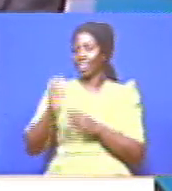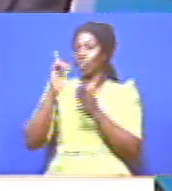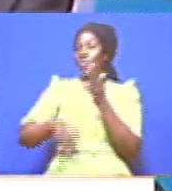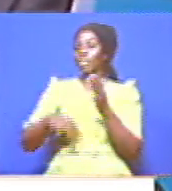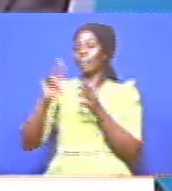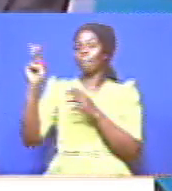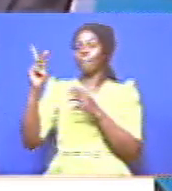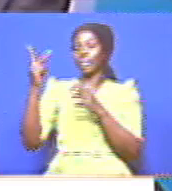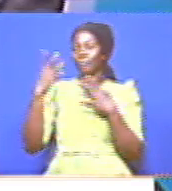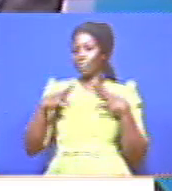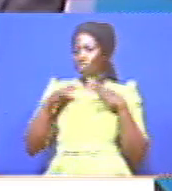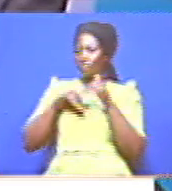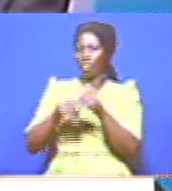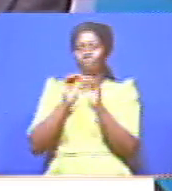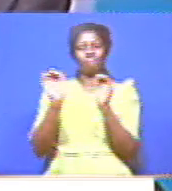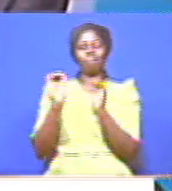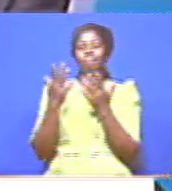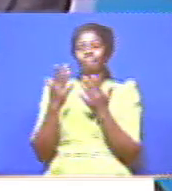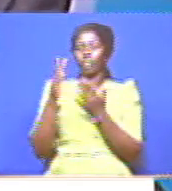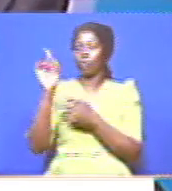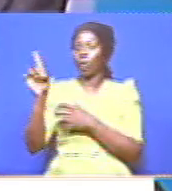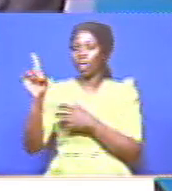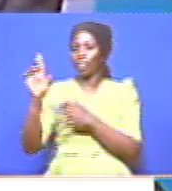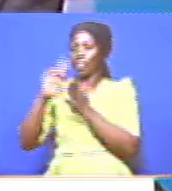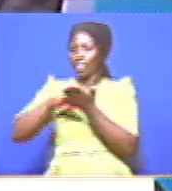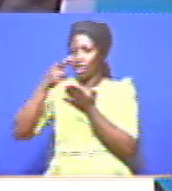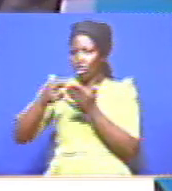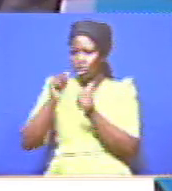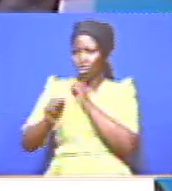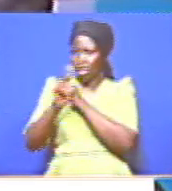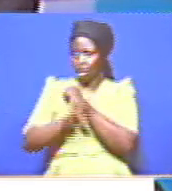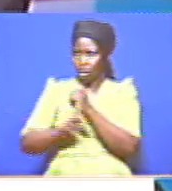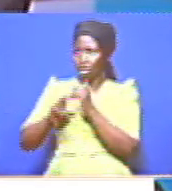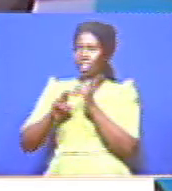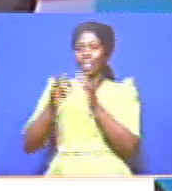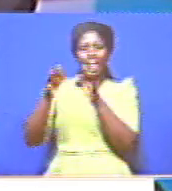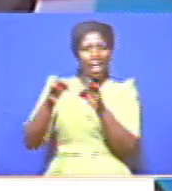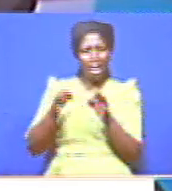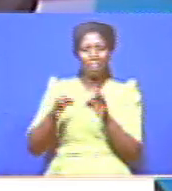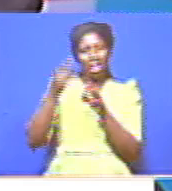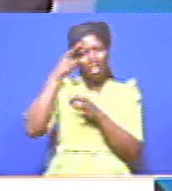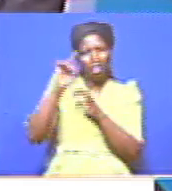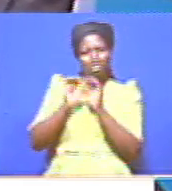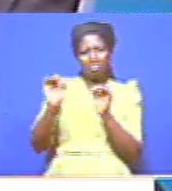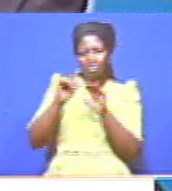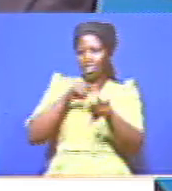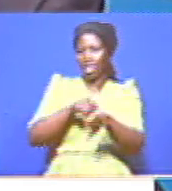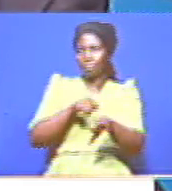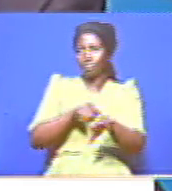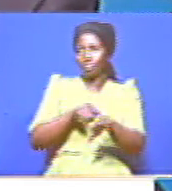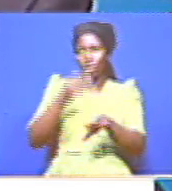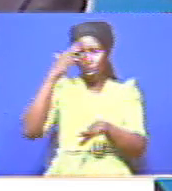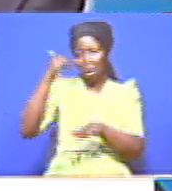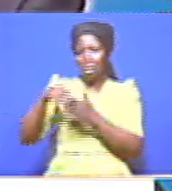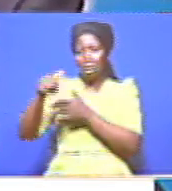really abiding. Mm-hmm. As I mentioned, one of the resources that is stolen and not accounted for mm-hmm. is time. Mm-hmm. Because we are paid at the end of the